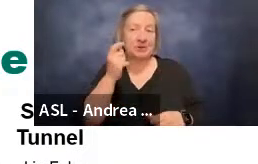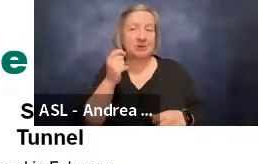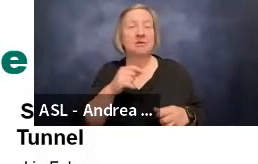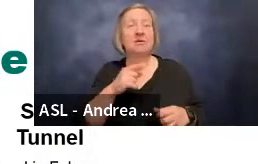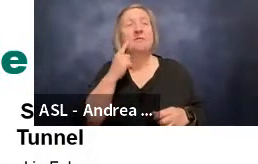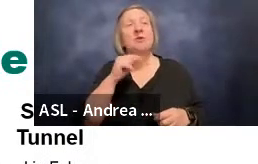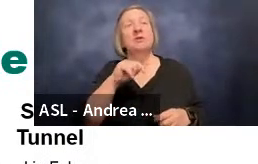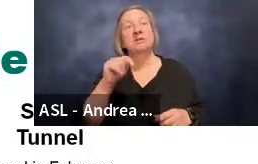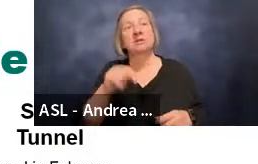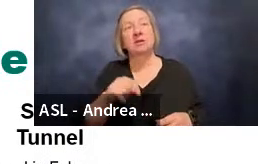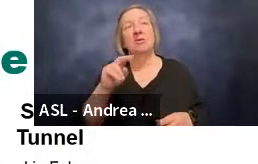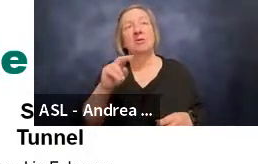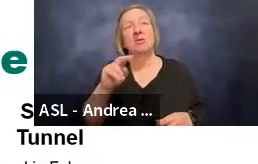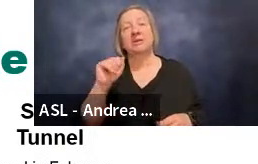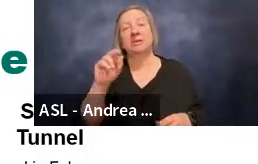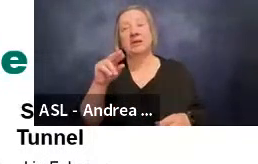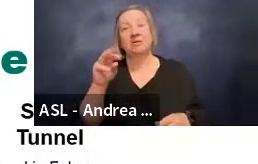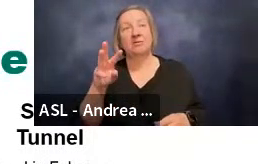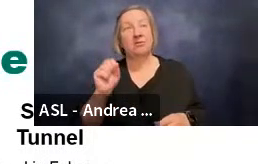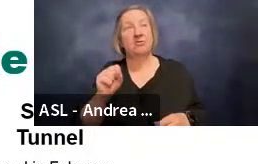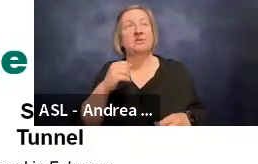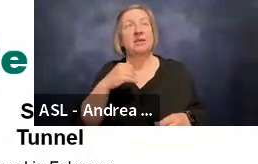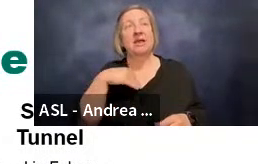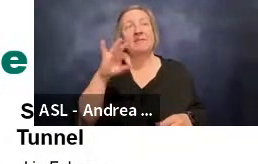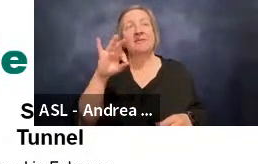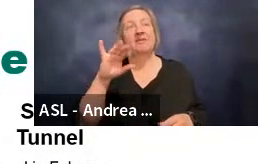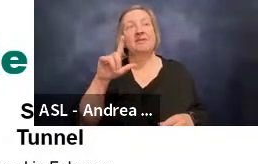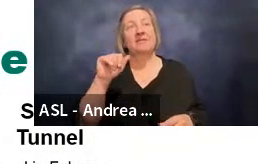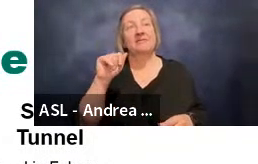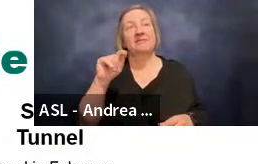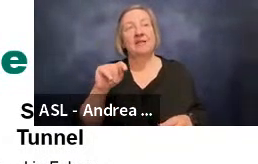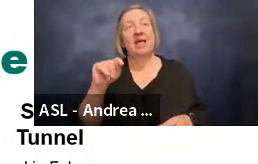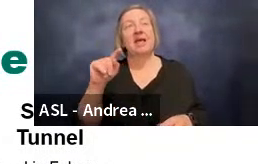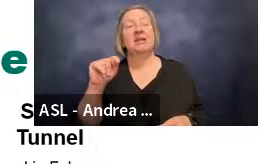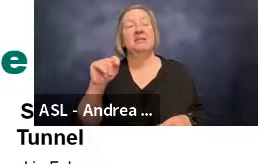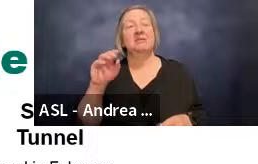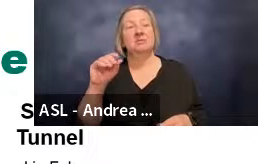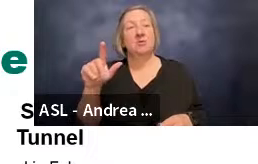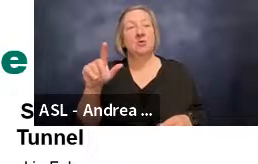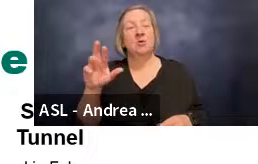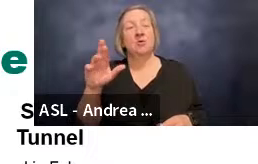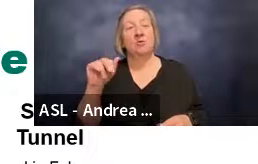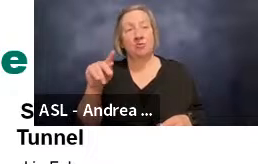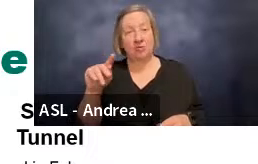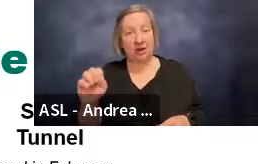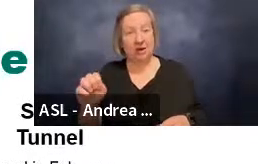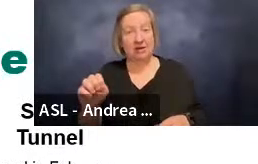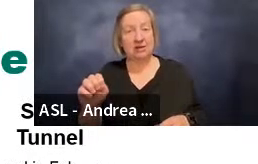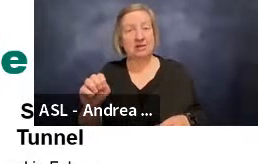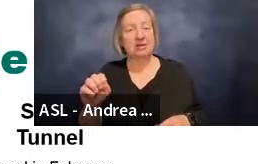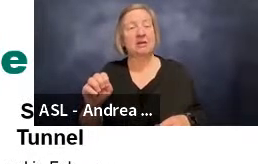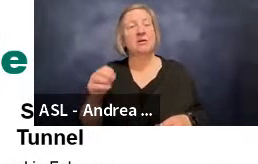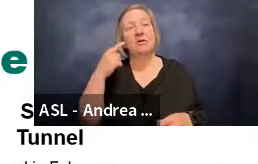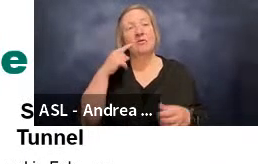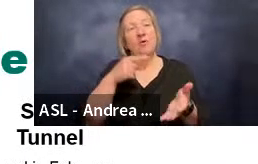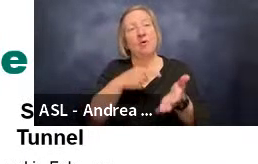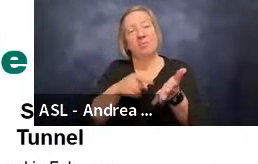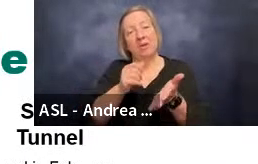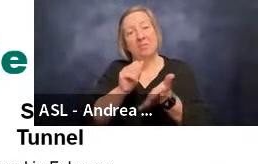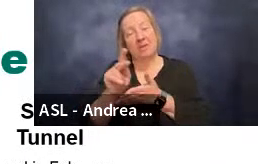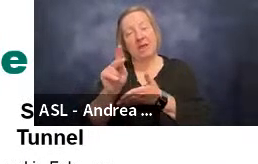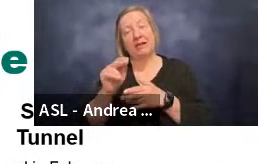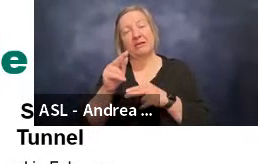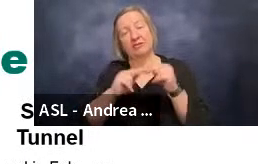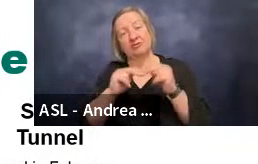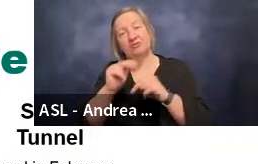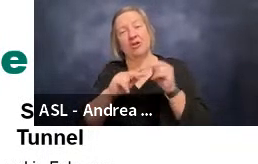Tacoma Narrows, they're a flat toll rate, and they are to repay the construction bonds that helped build